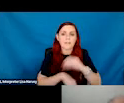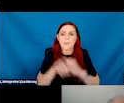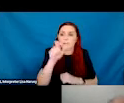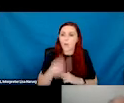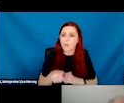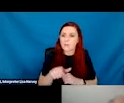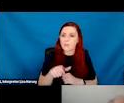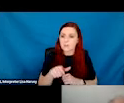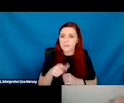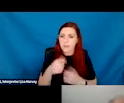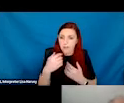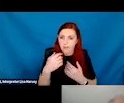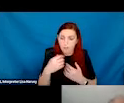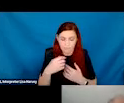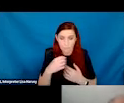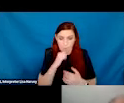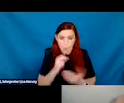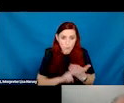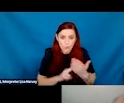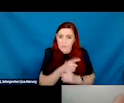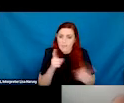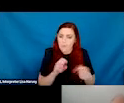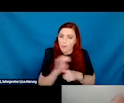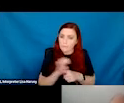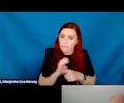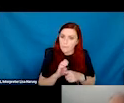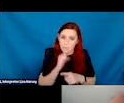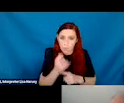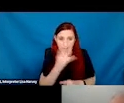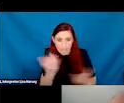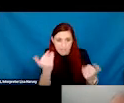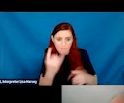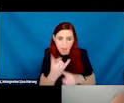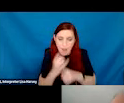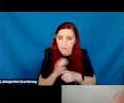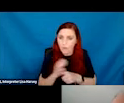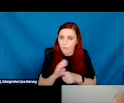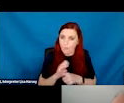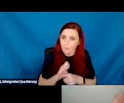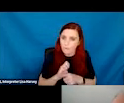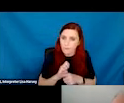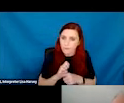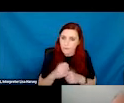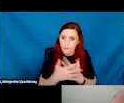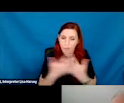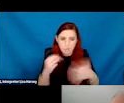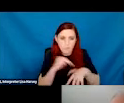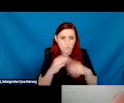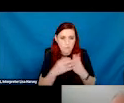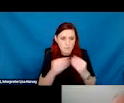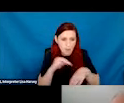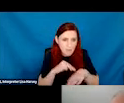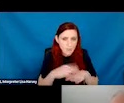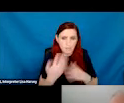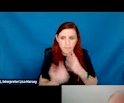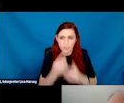untapped potential resource. We go through our days frequently risk assessing, problem solving, and lateral thinking. Recognizing